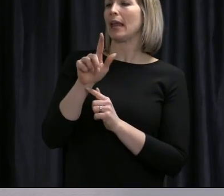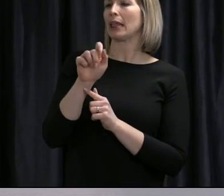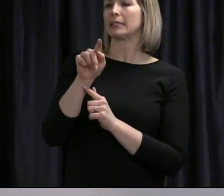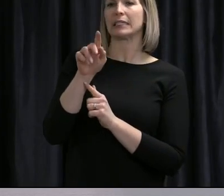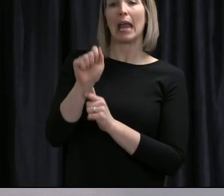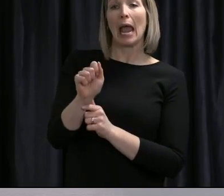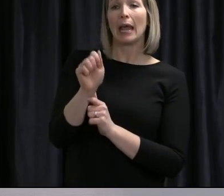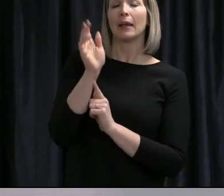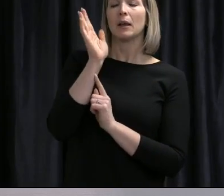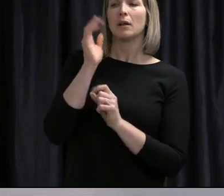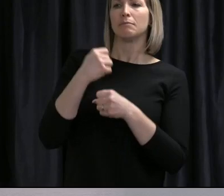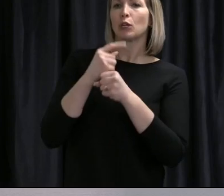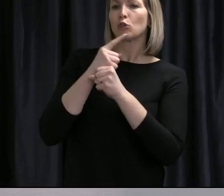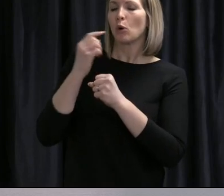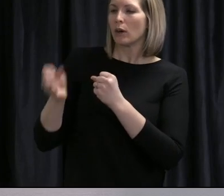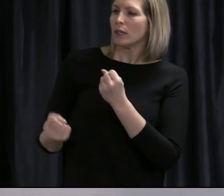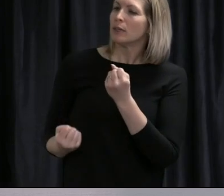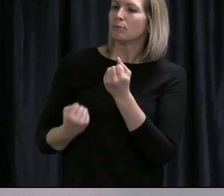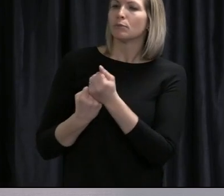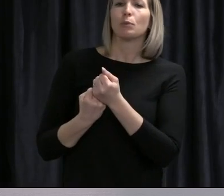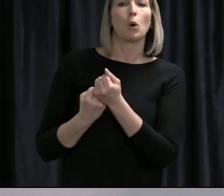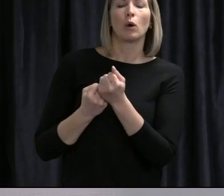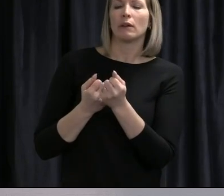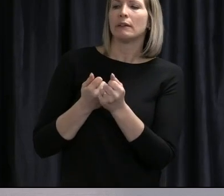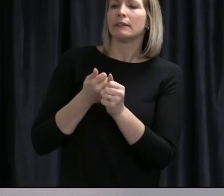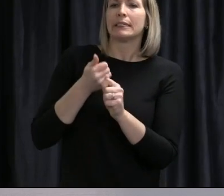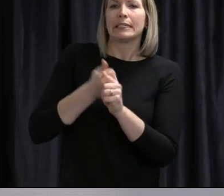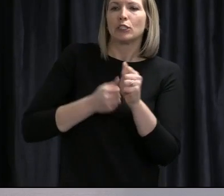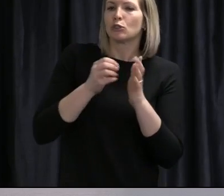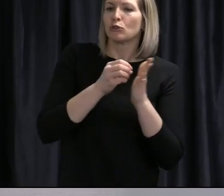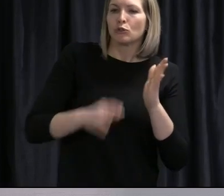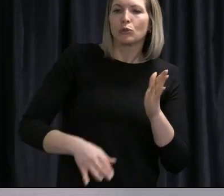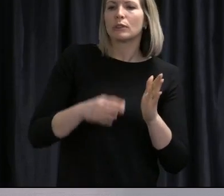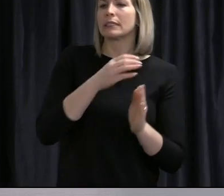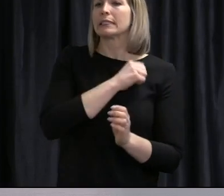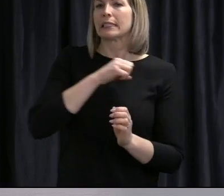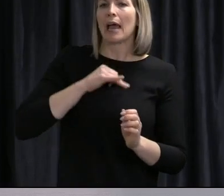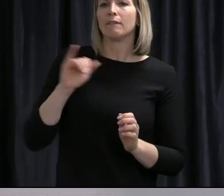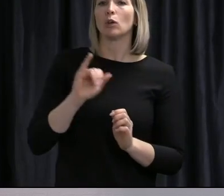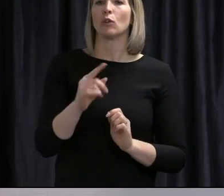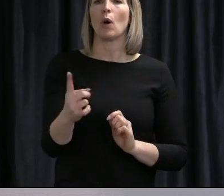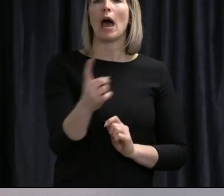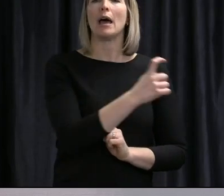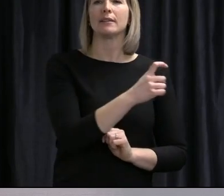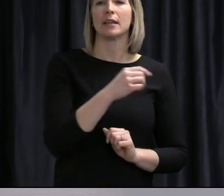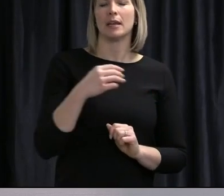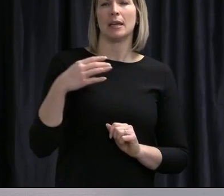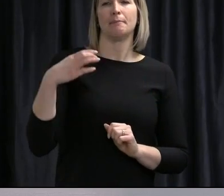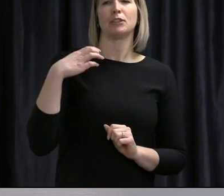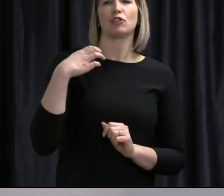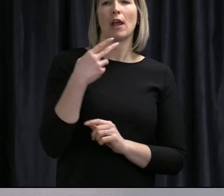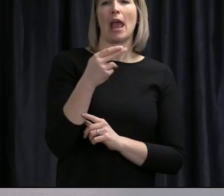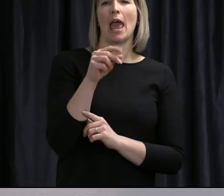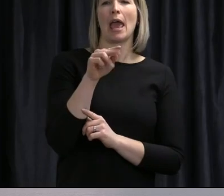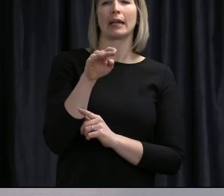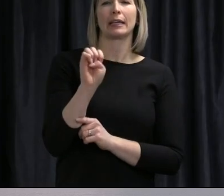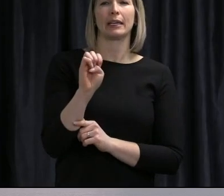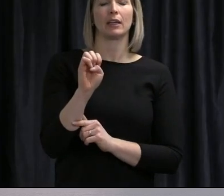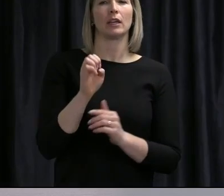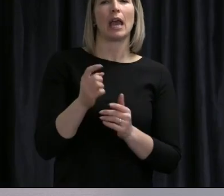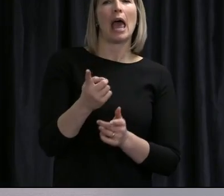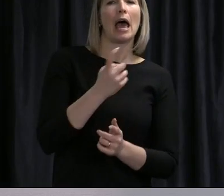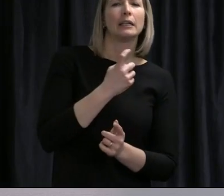and the district to iron out those issues in the coming days. Mr. Haggie, is there any advice for people who have conditions that make them sort of